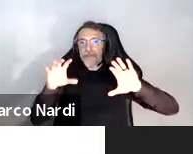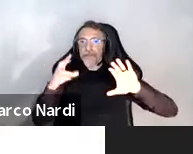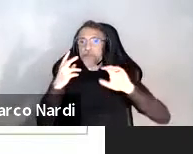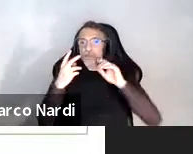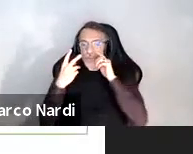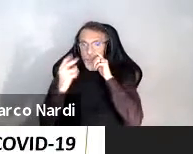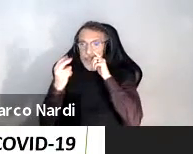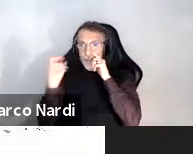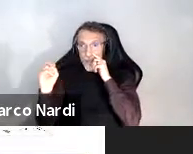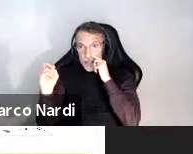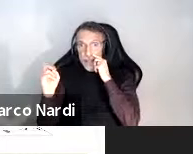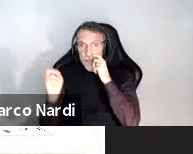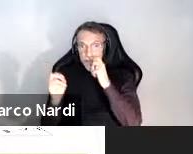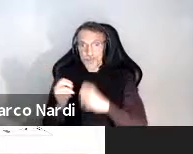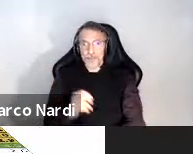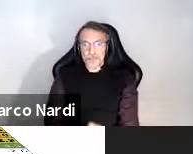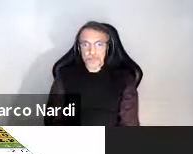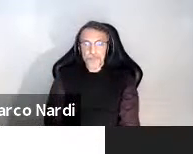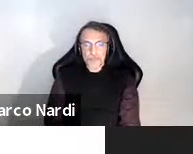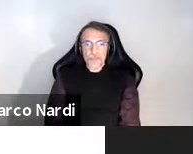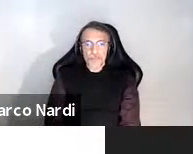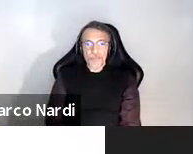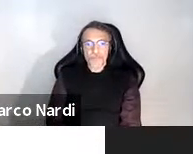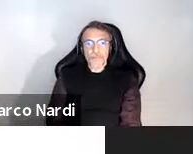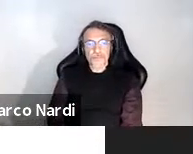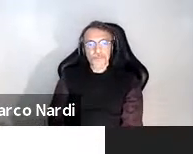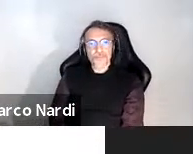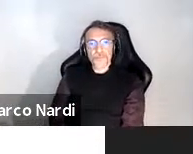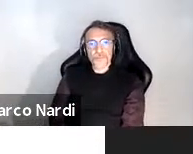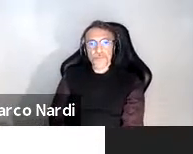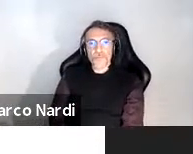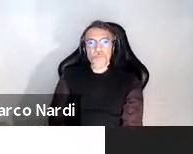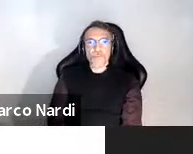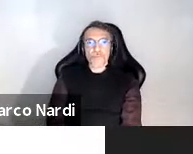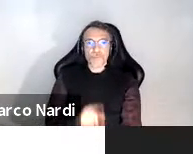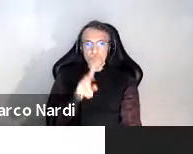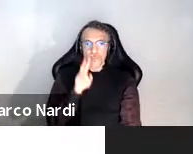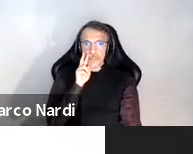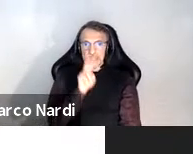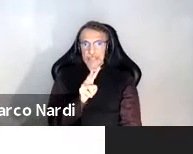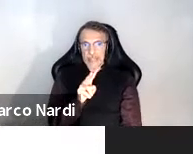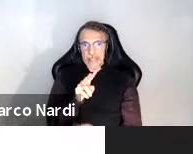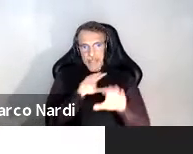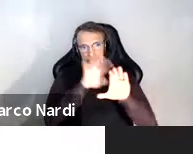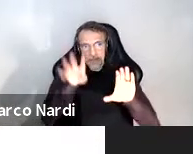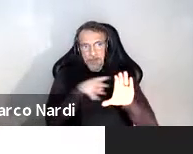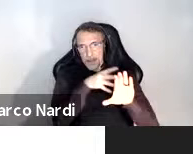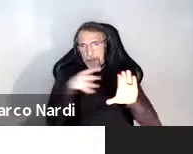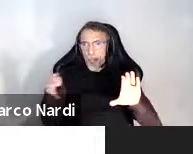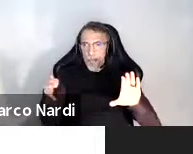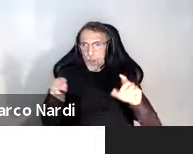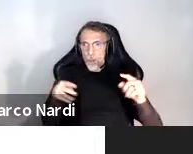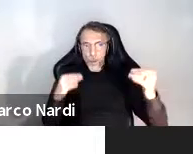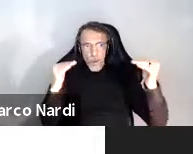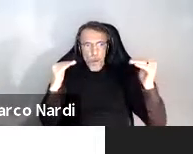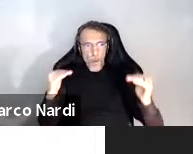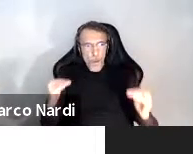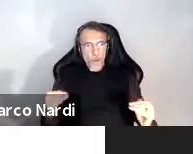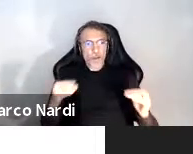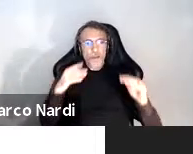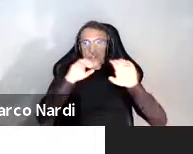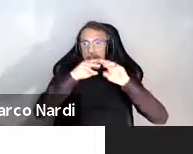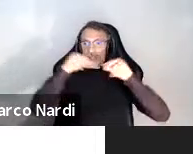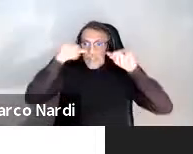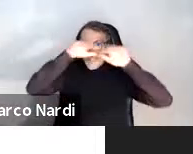after 2019. And of course, when you look at the table, you will realize that the sub-Saharan African